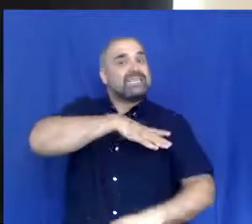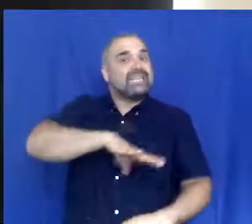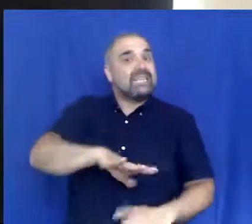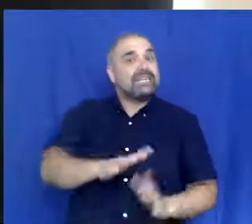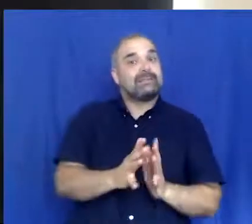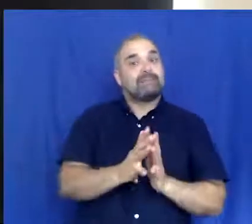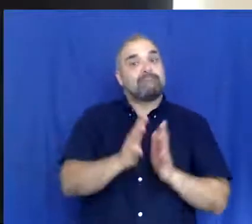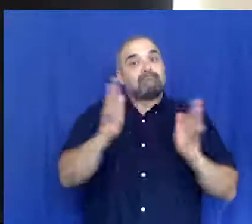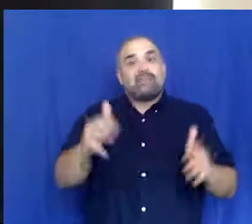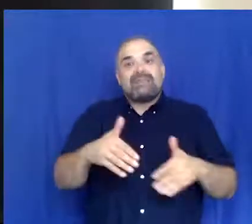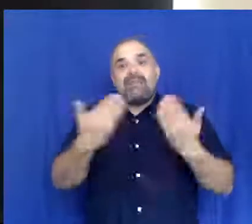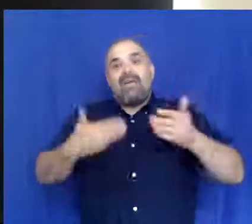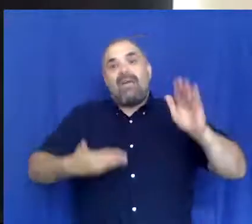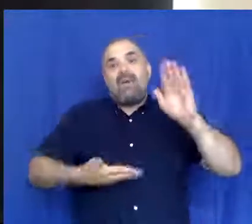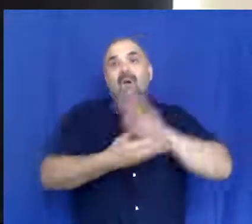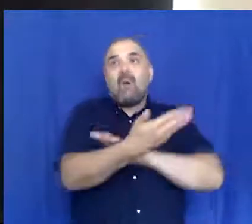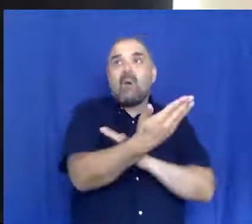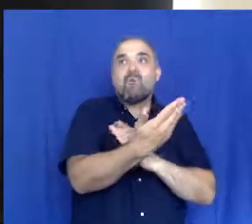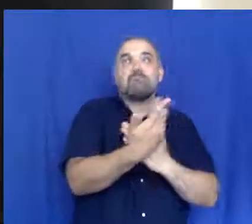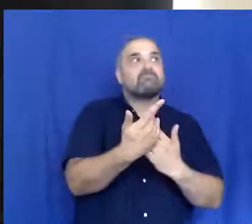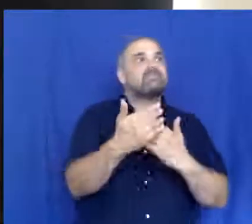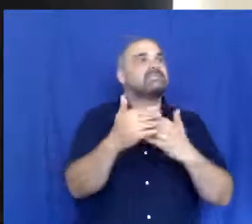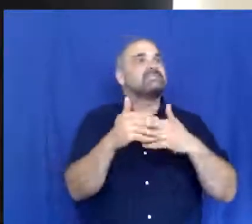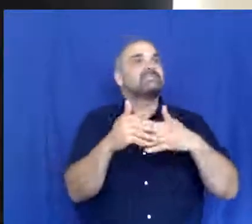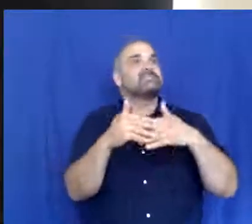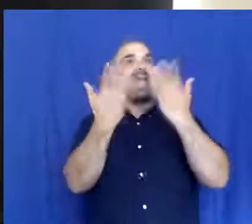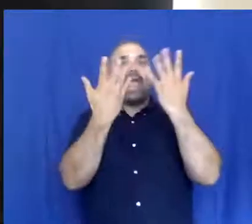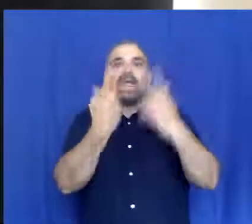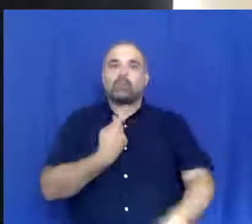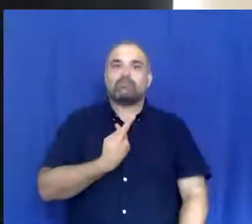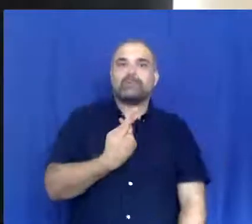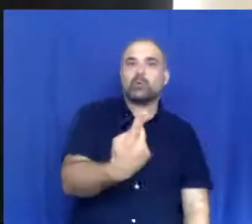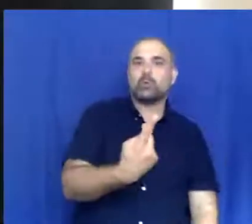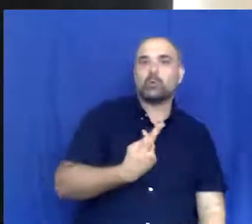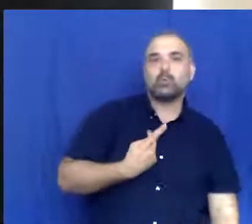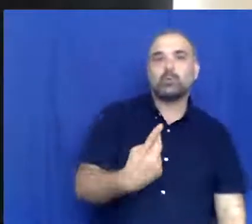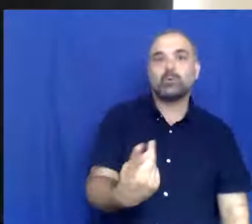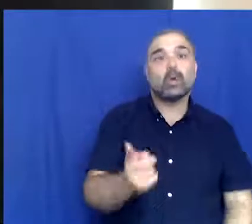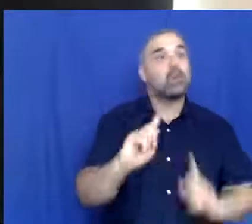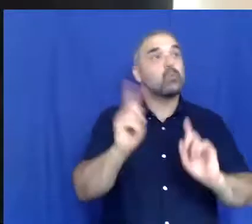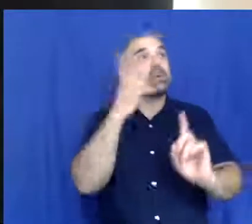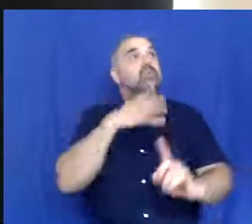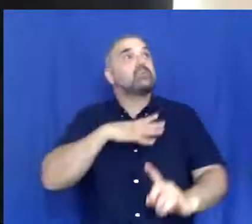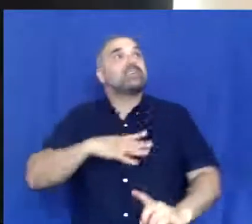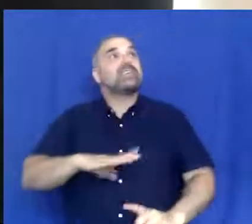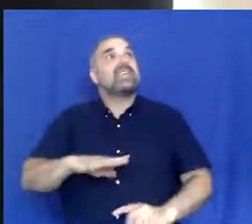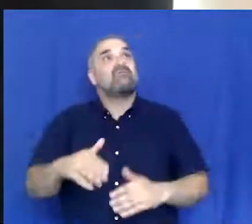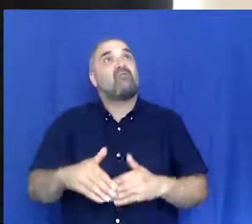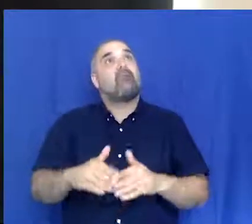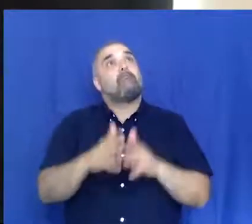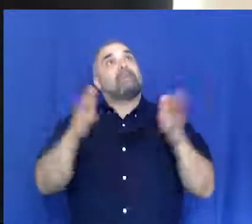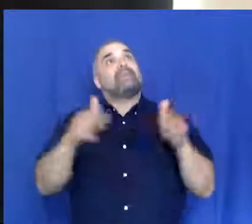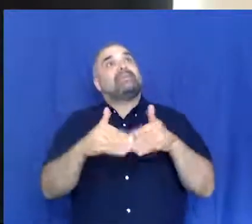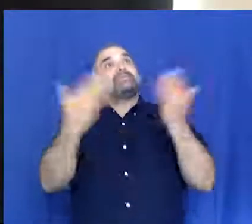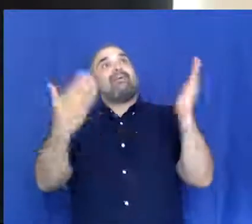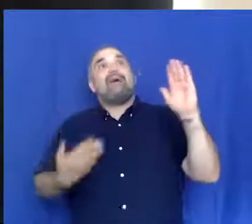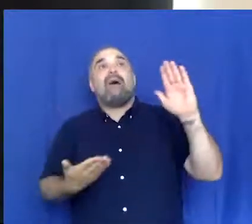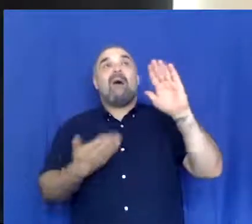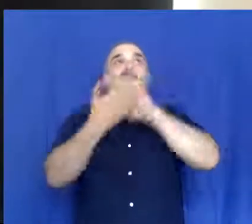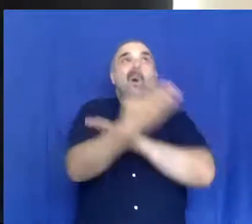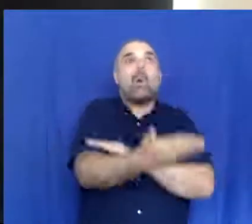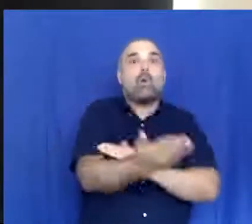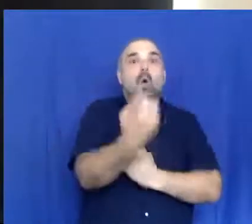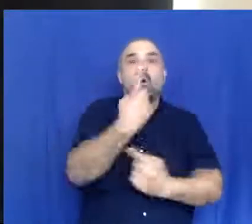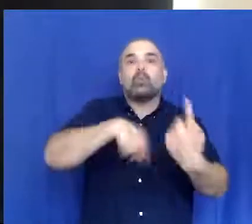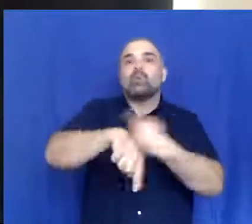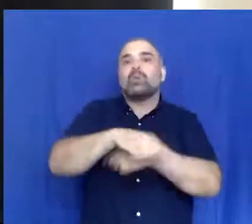What do we need for our big day out? A day with me and you. What do we need for our